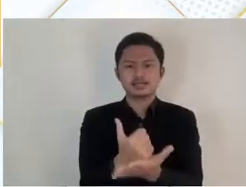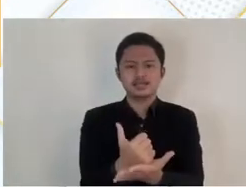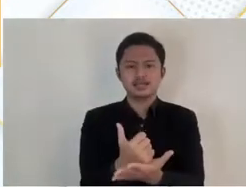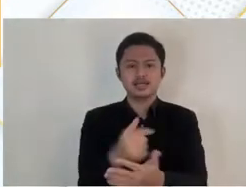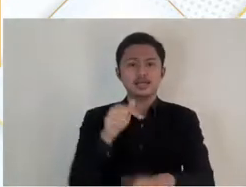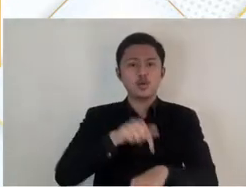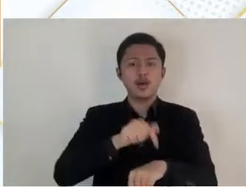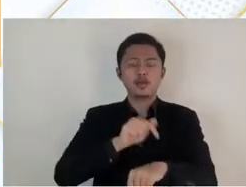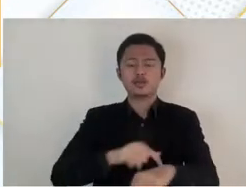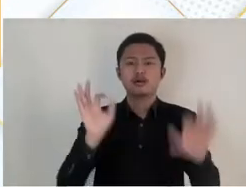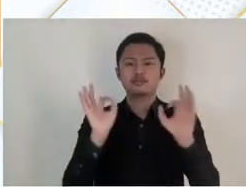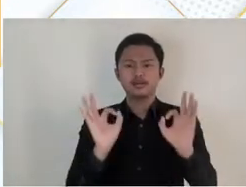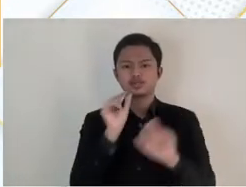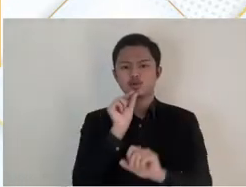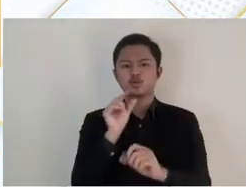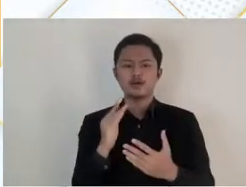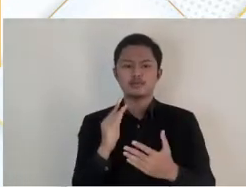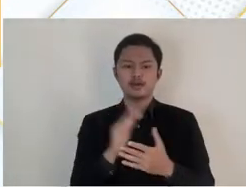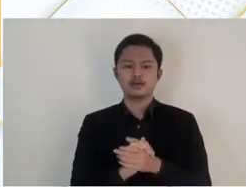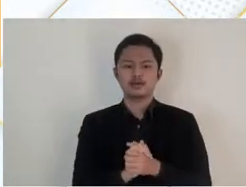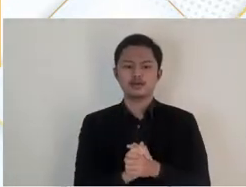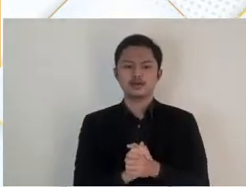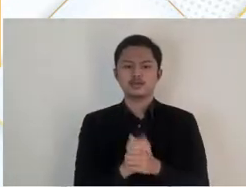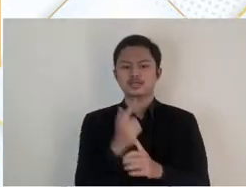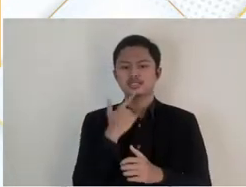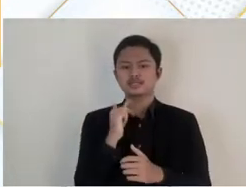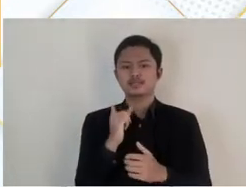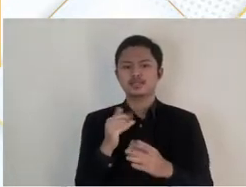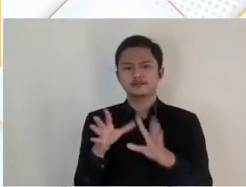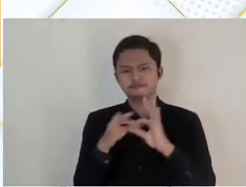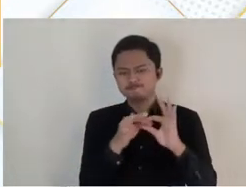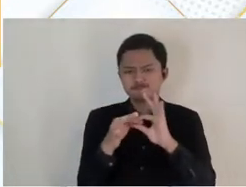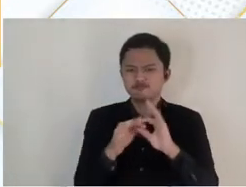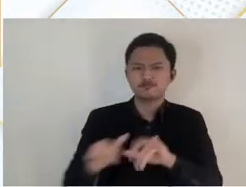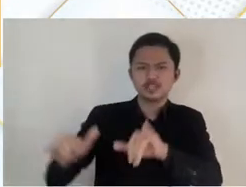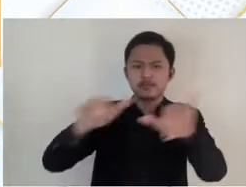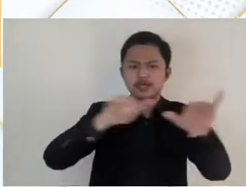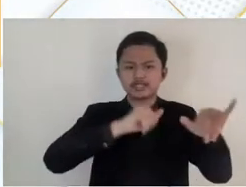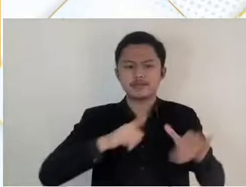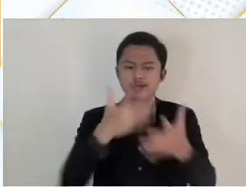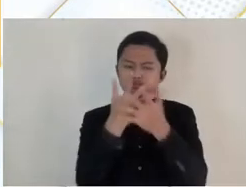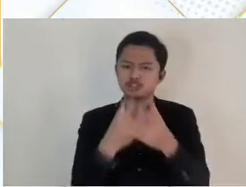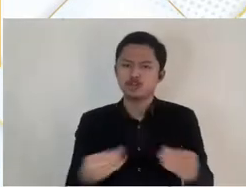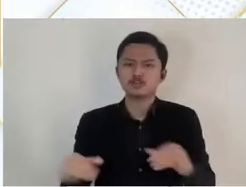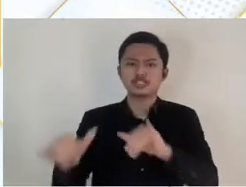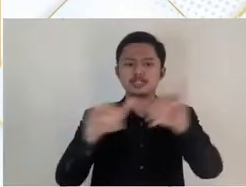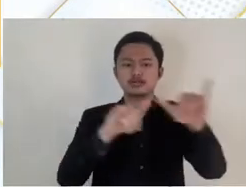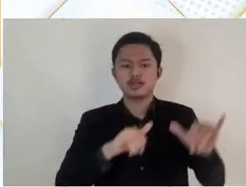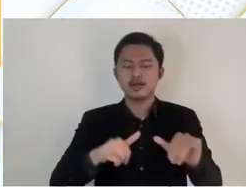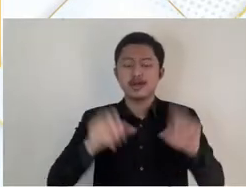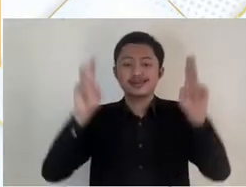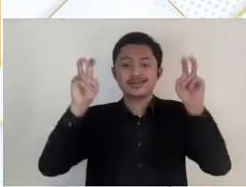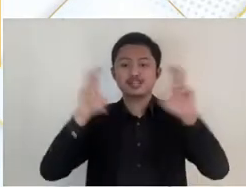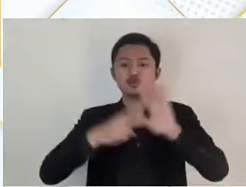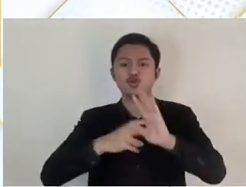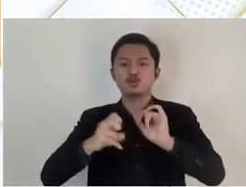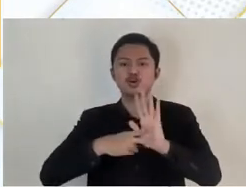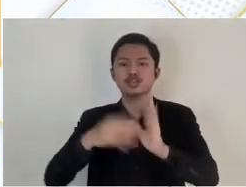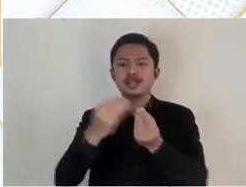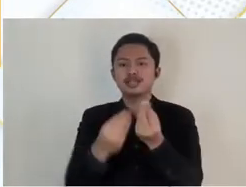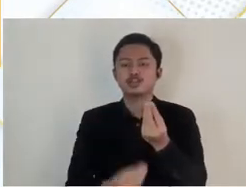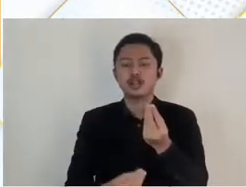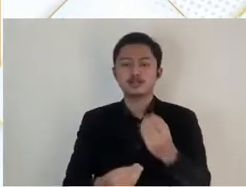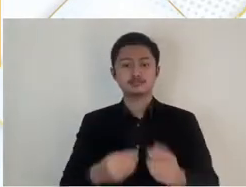for us to hand in hand together to solve our non-traditional issue of security. Thank you,